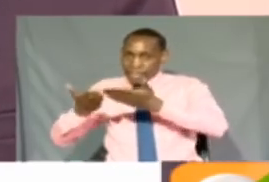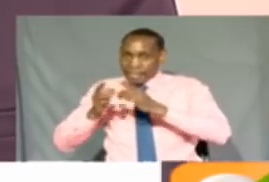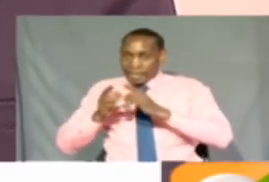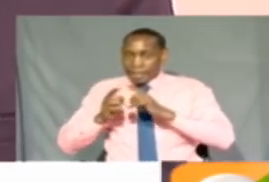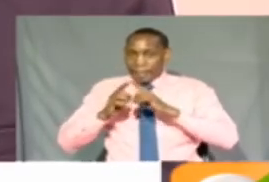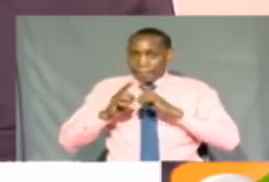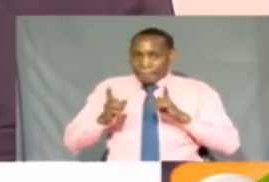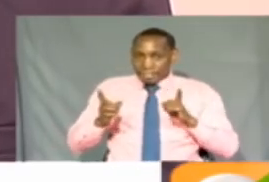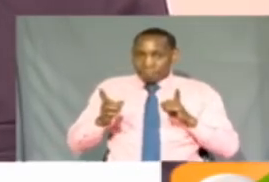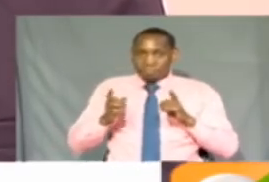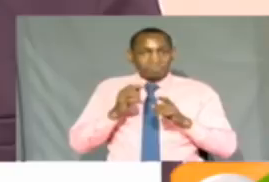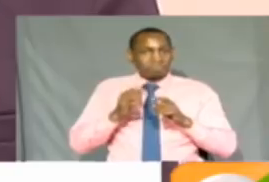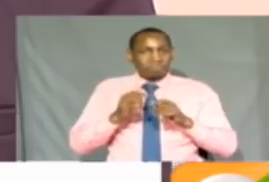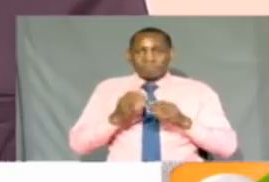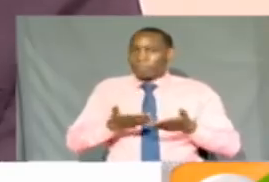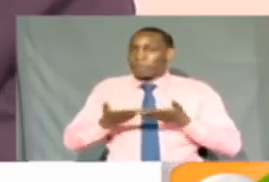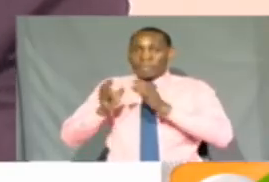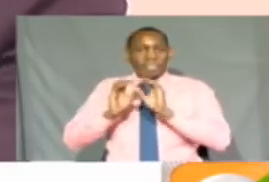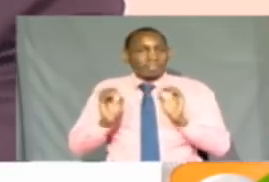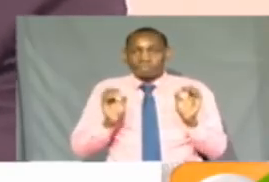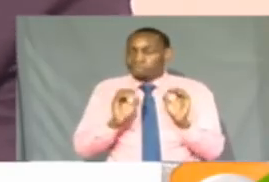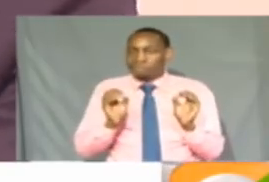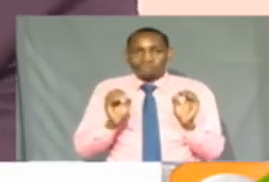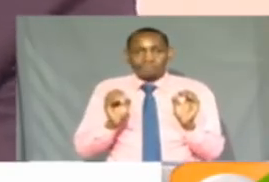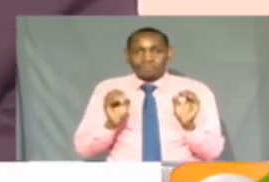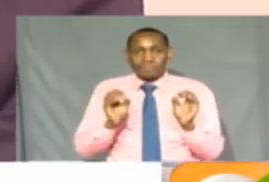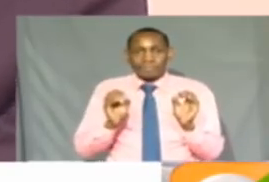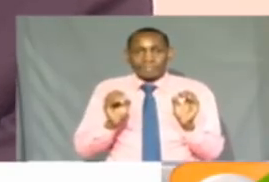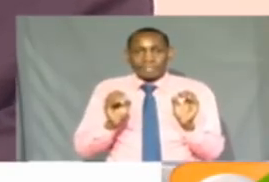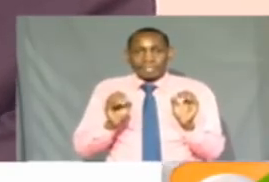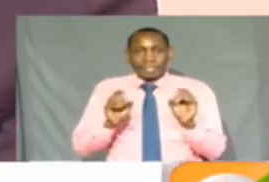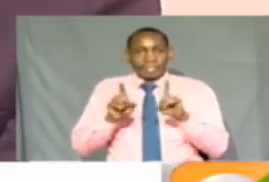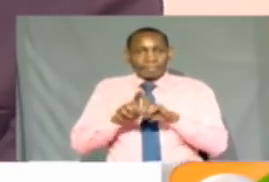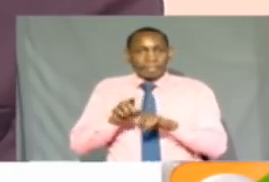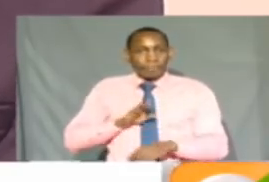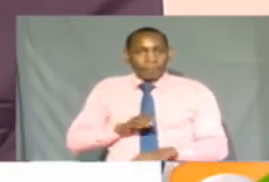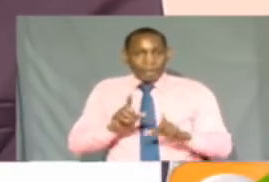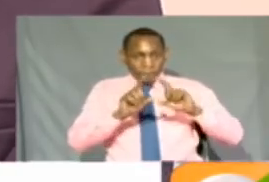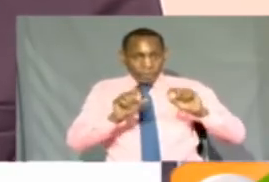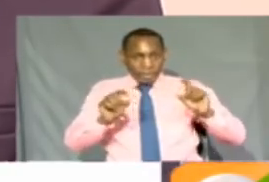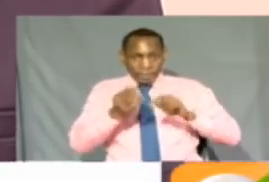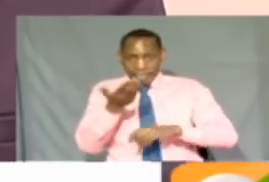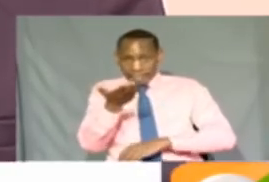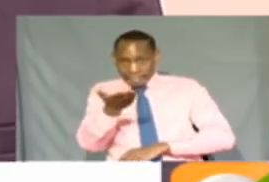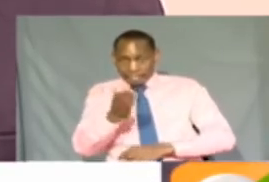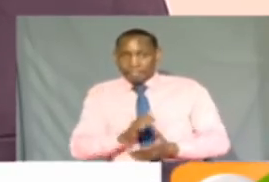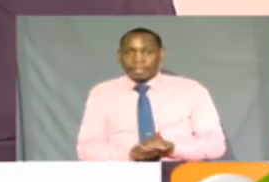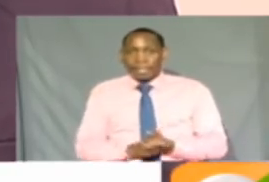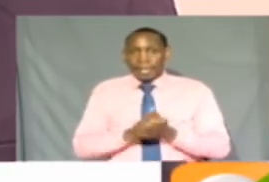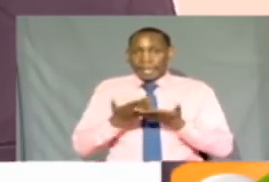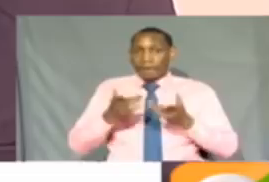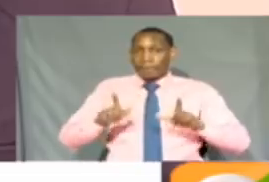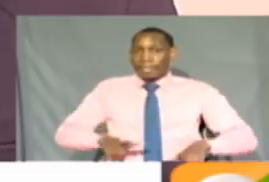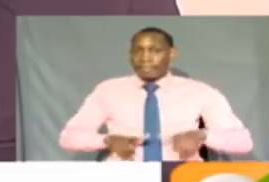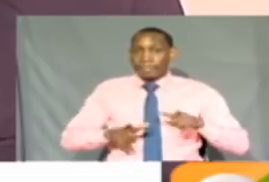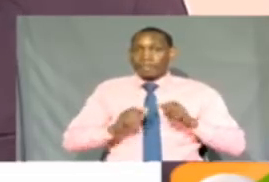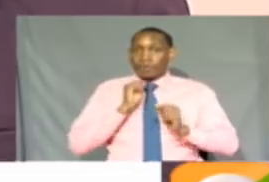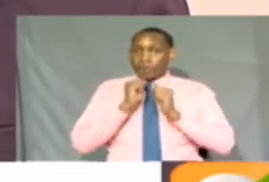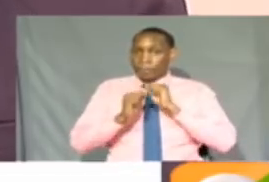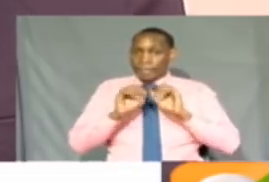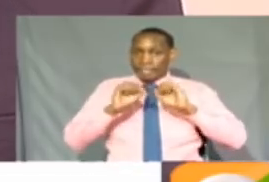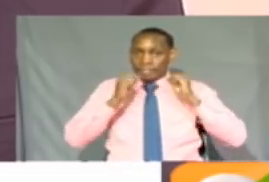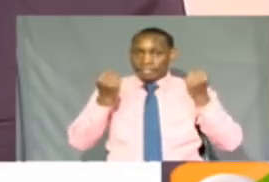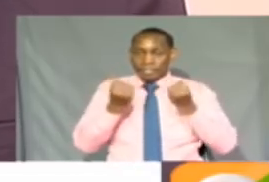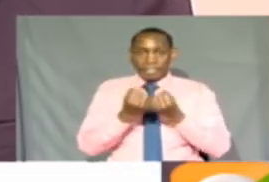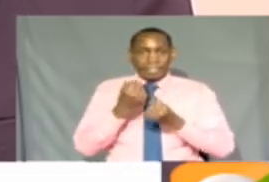real case they are doing nothing. And that's what this our lady is also telling us here. You know, we are living in a competitive society. These